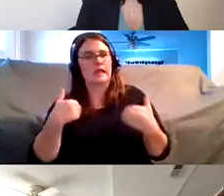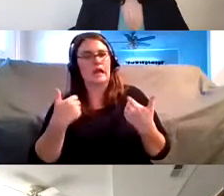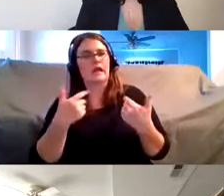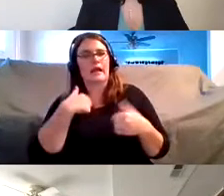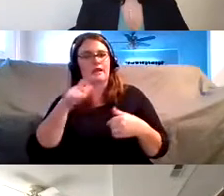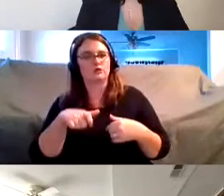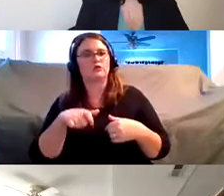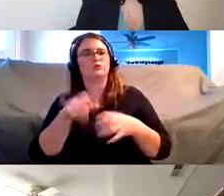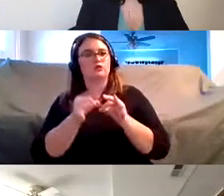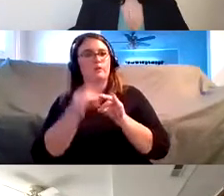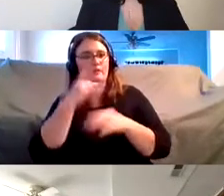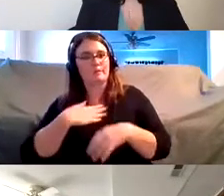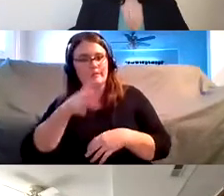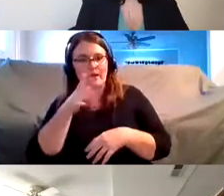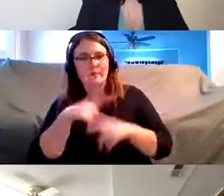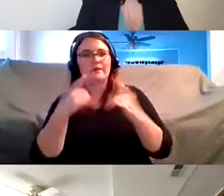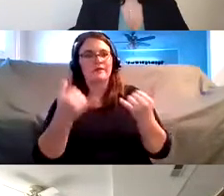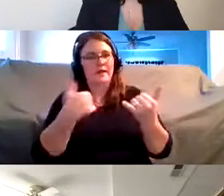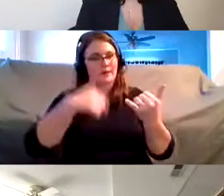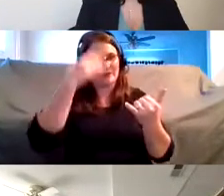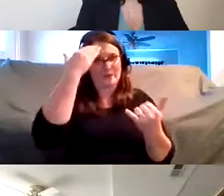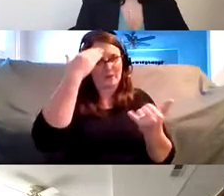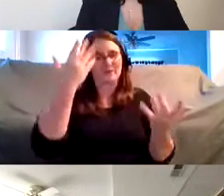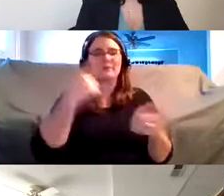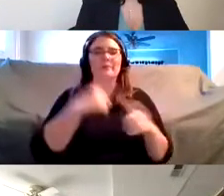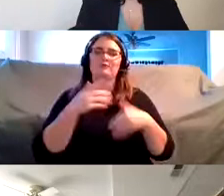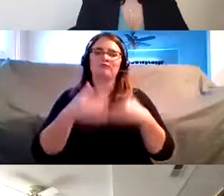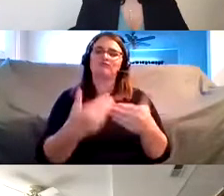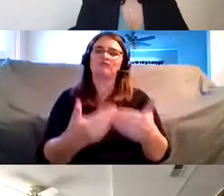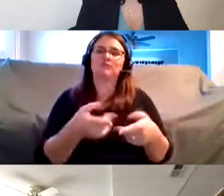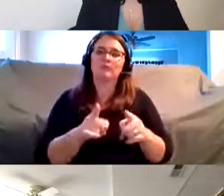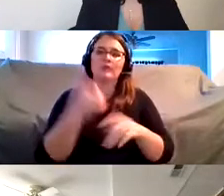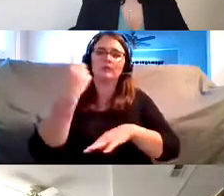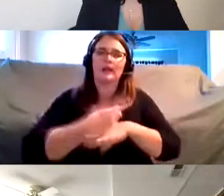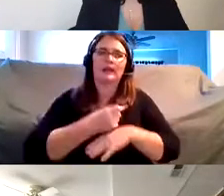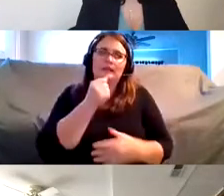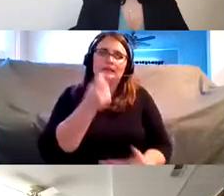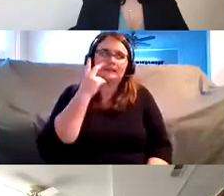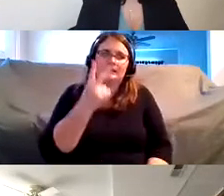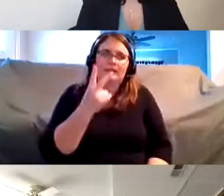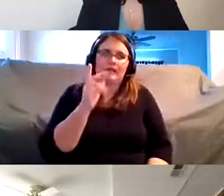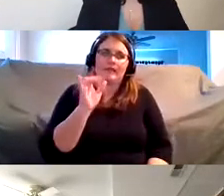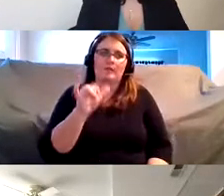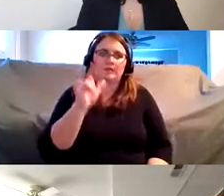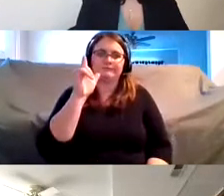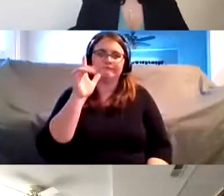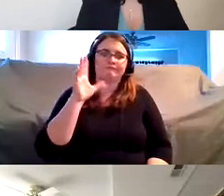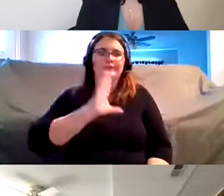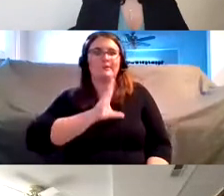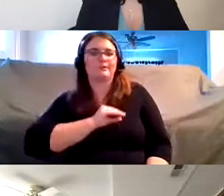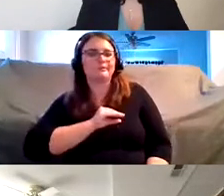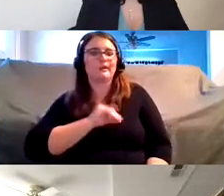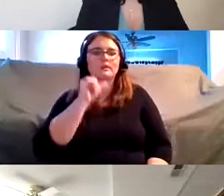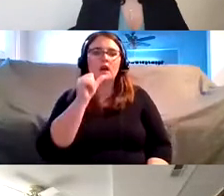But at the end of the day, I just don't see it as a discouragement. It just made me who I am. Just not knowing the language, I still tried